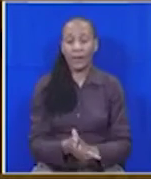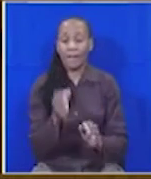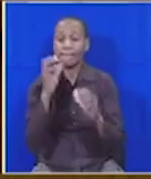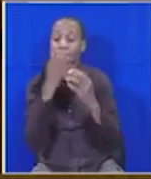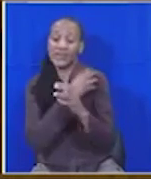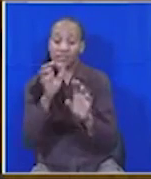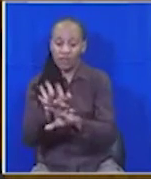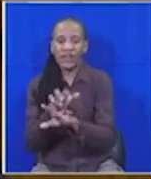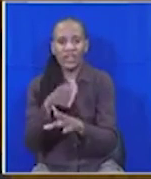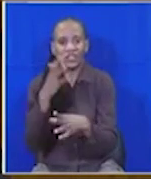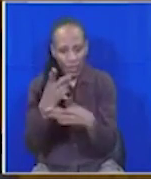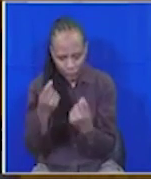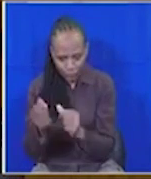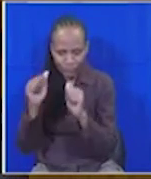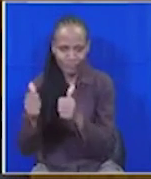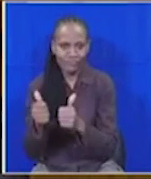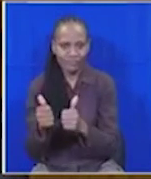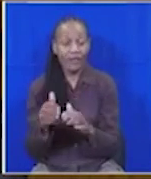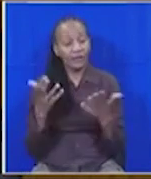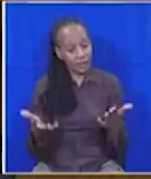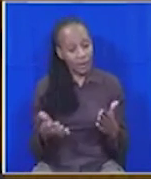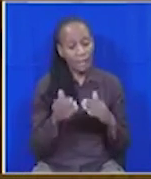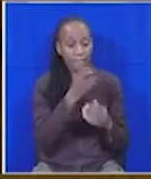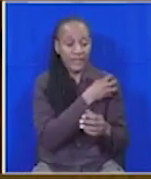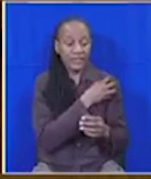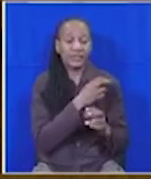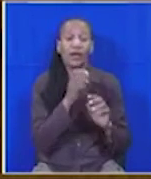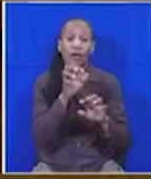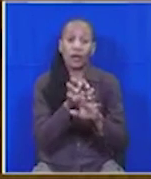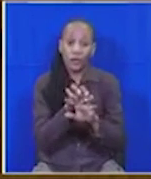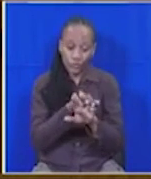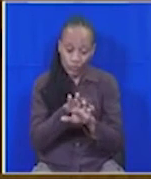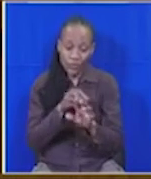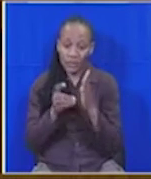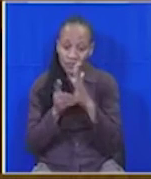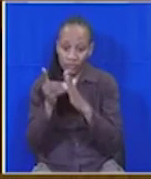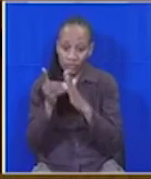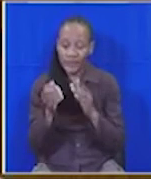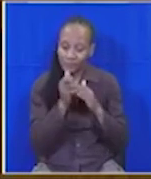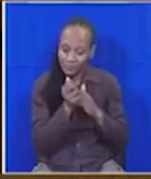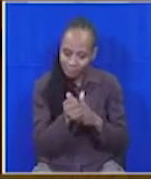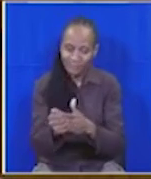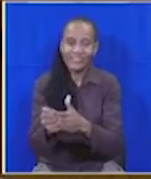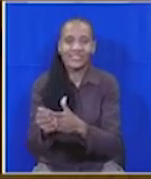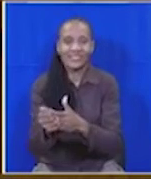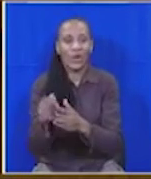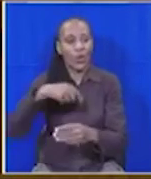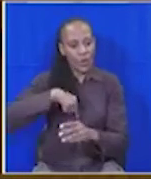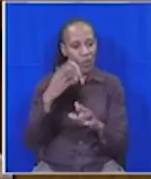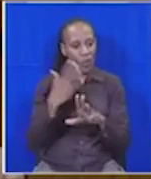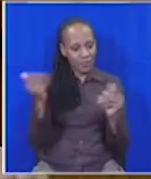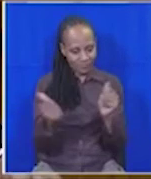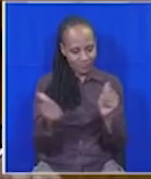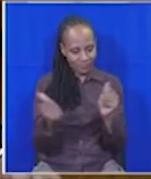work, and under the leadership of the Minister of Rural Development and Land Reform and Economic Development, we are preparing a further